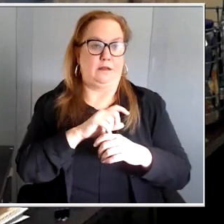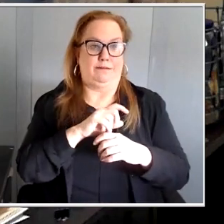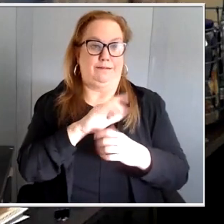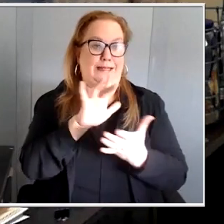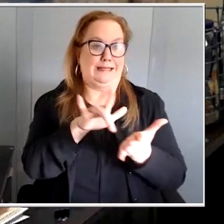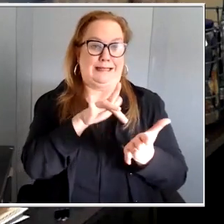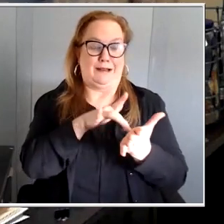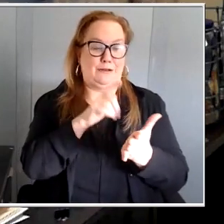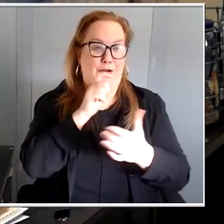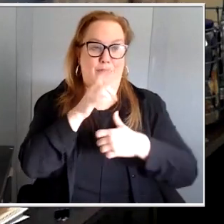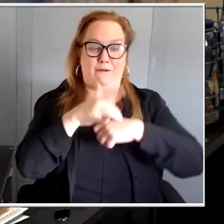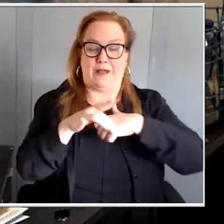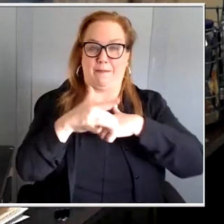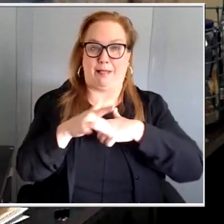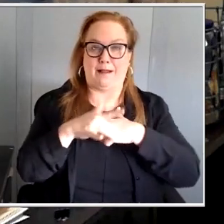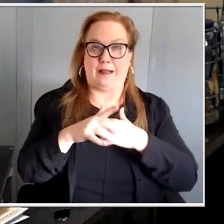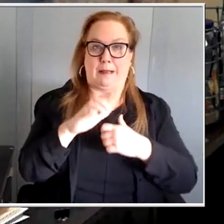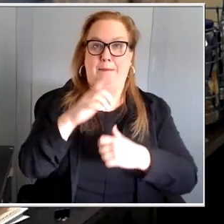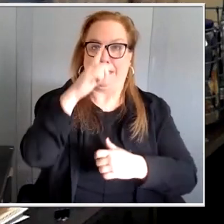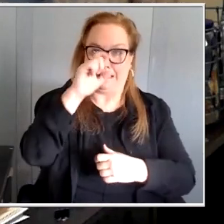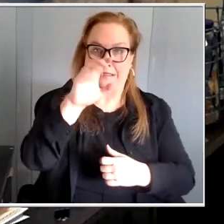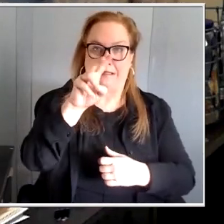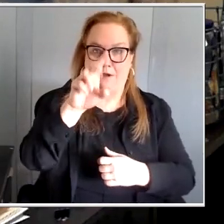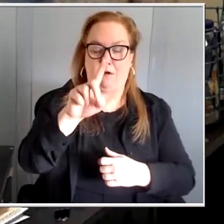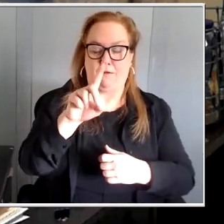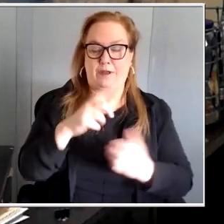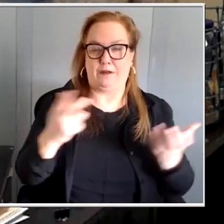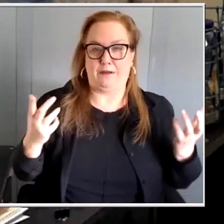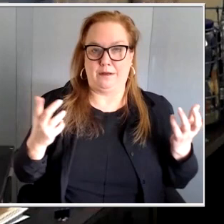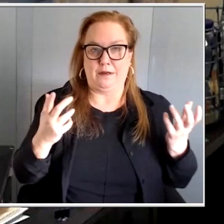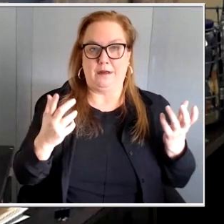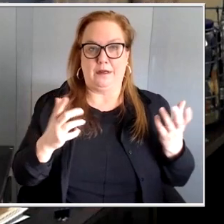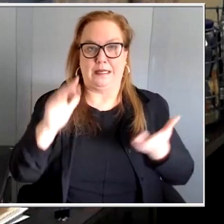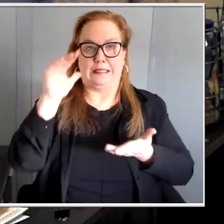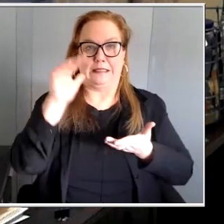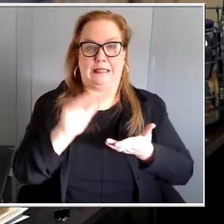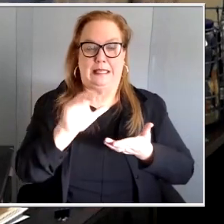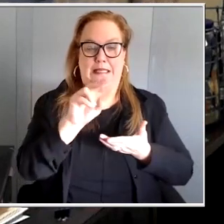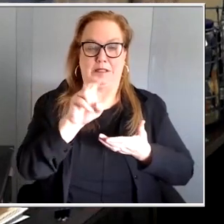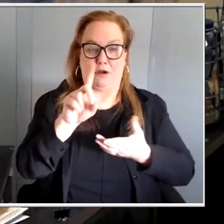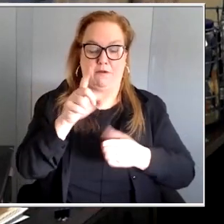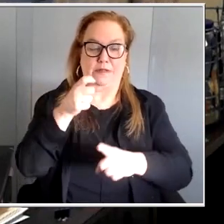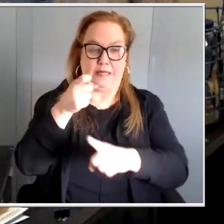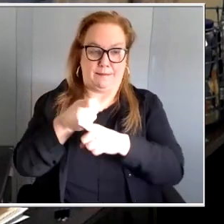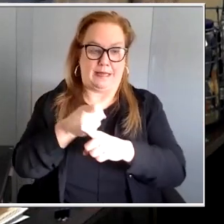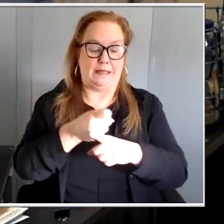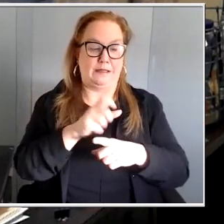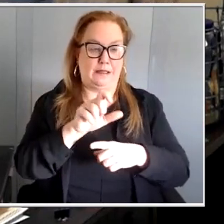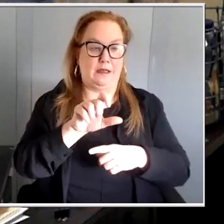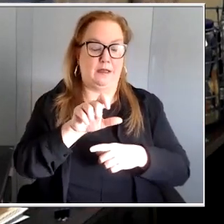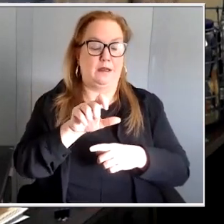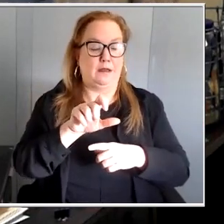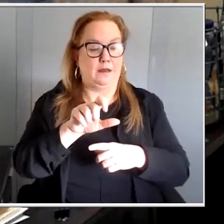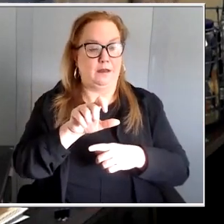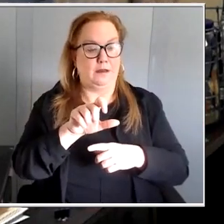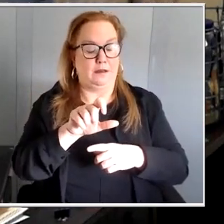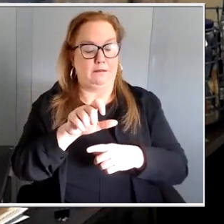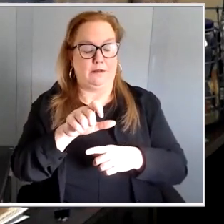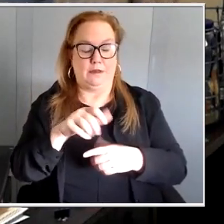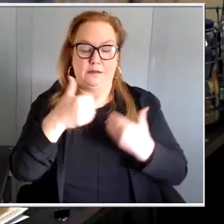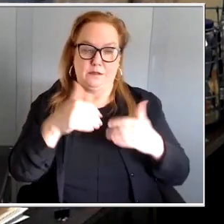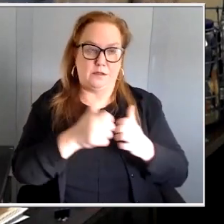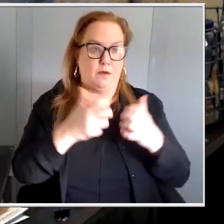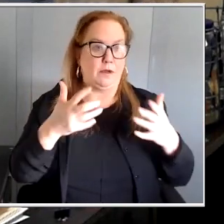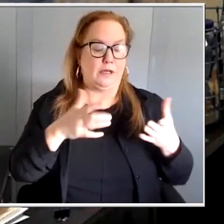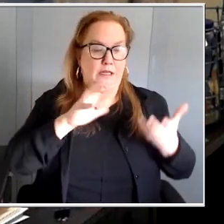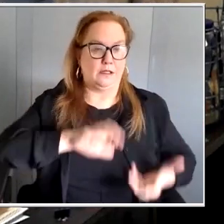the capacity to take them because of COVID. So, it's less, COVID has impacted us tremendously. It disrupted our